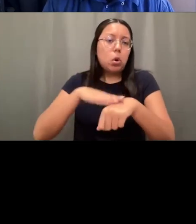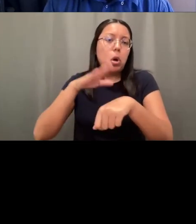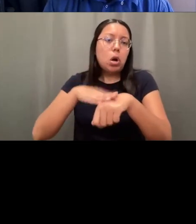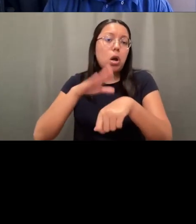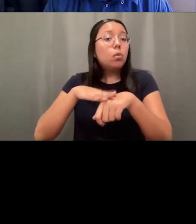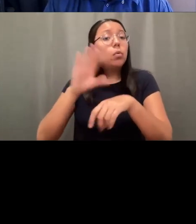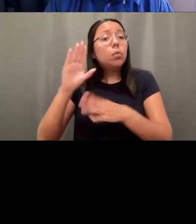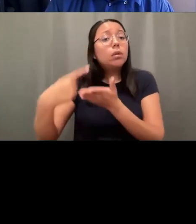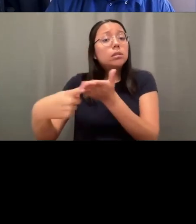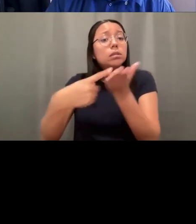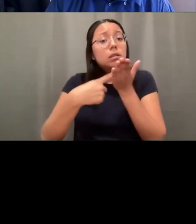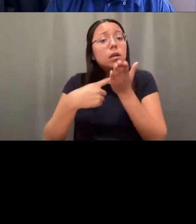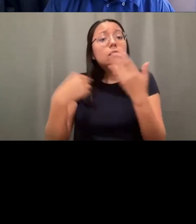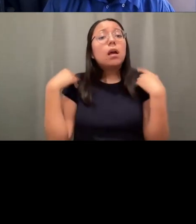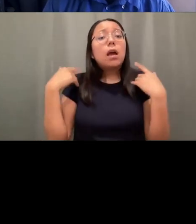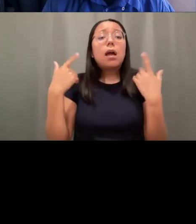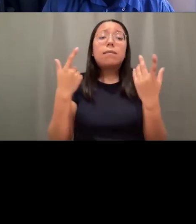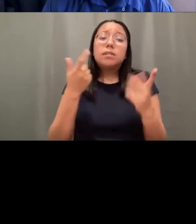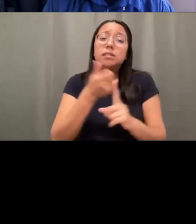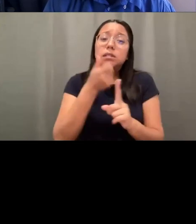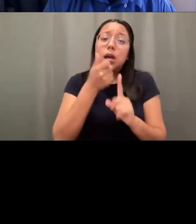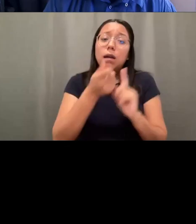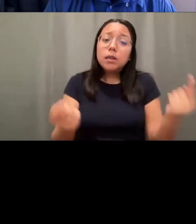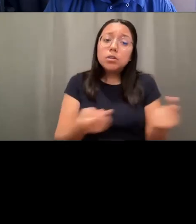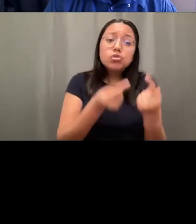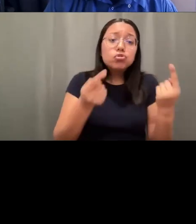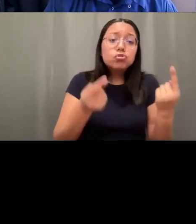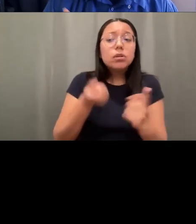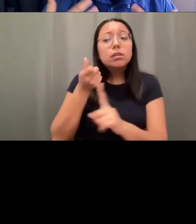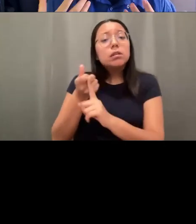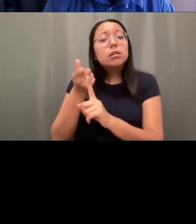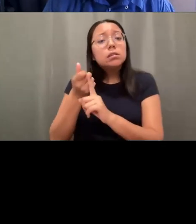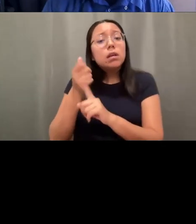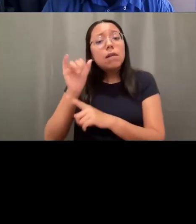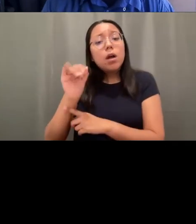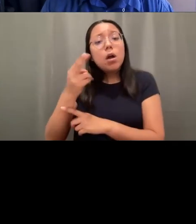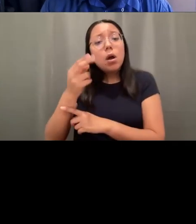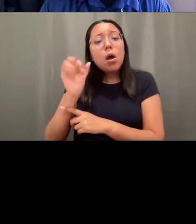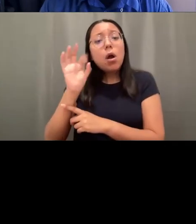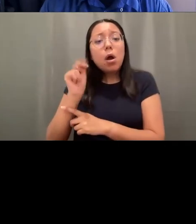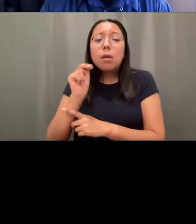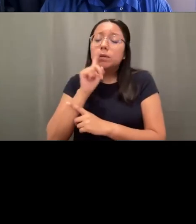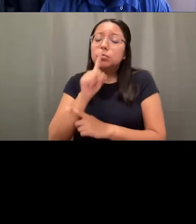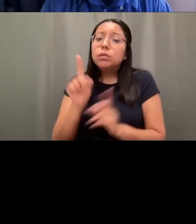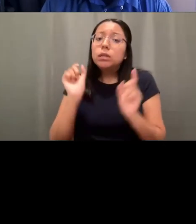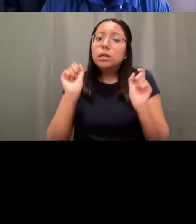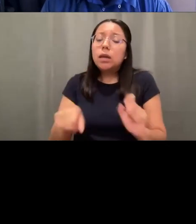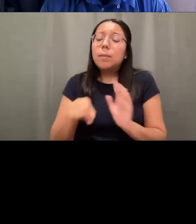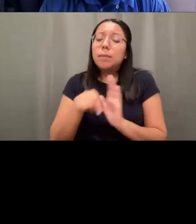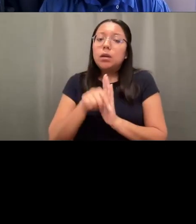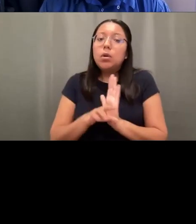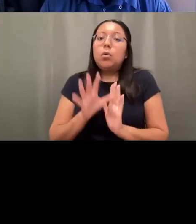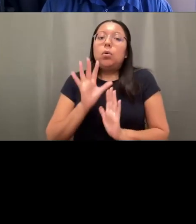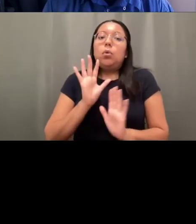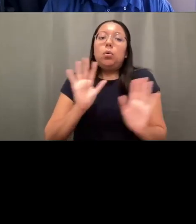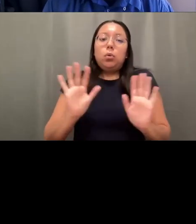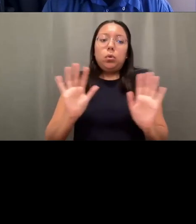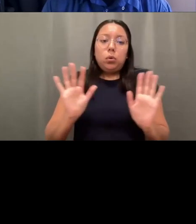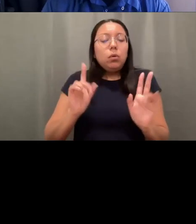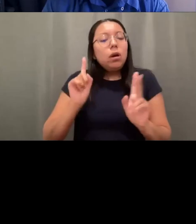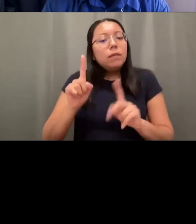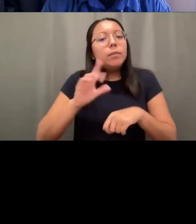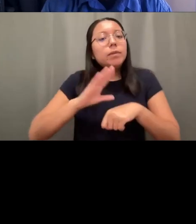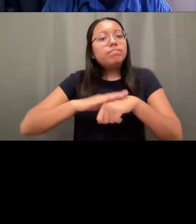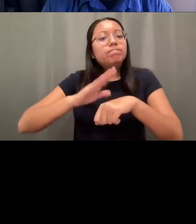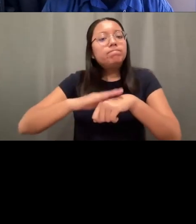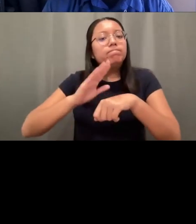self-harm today, and that's really heavy for a lot of people. So if that means taking care of yourself in a different way than you